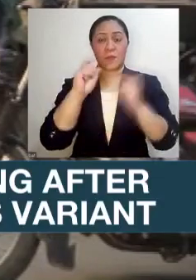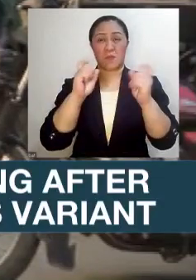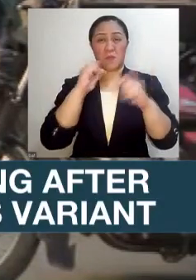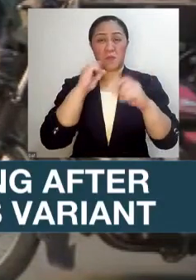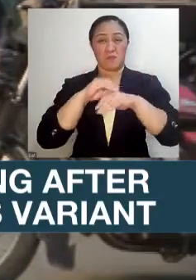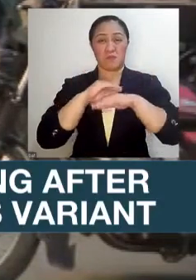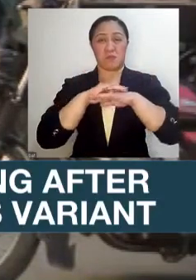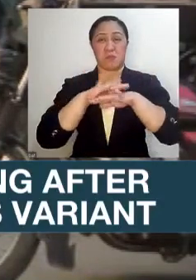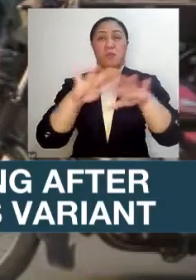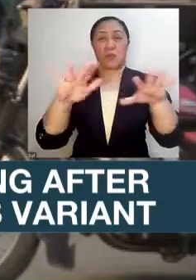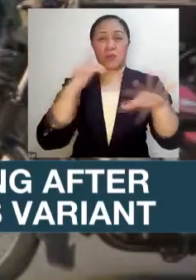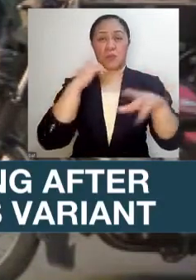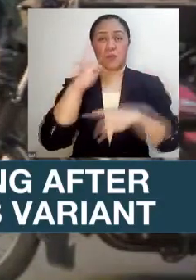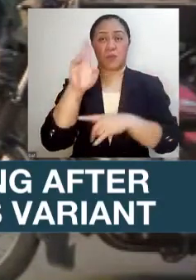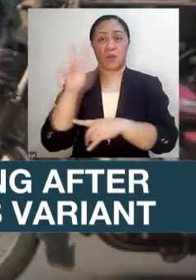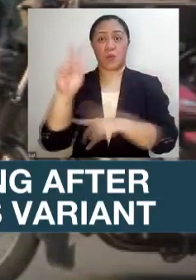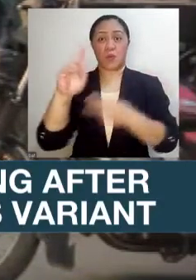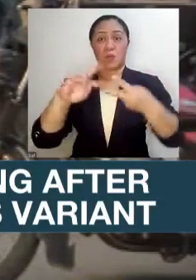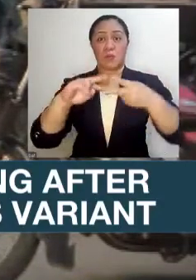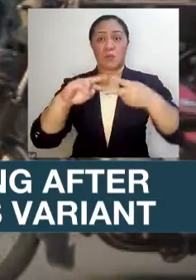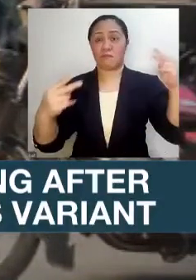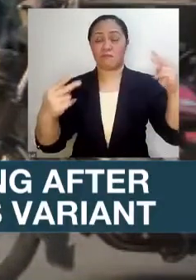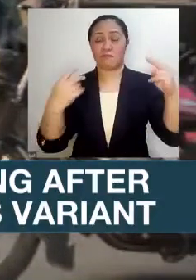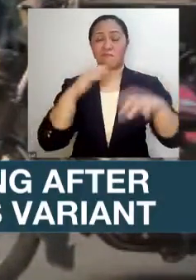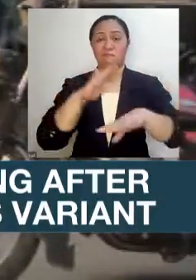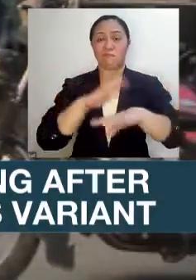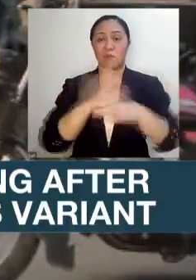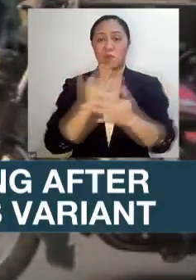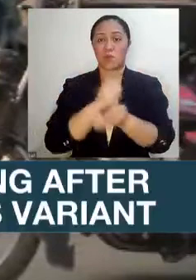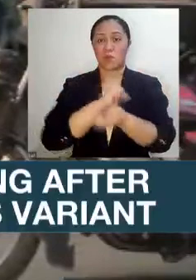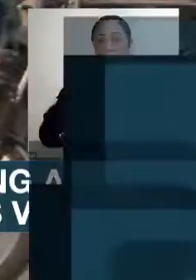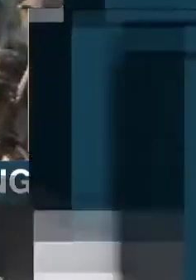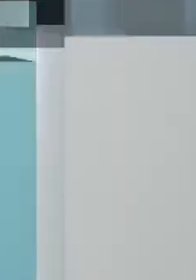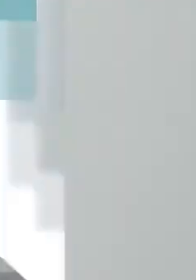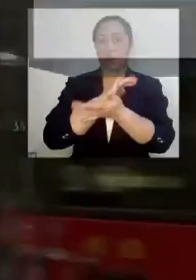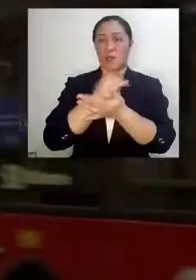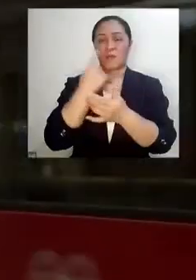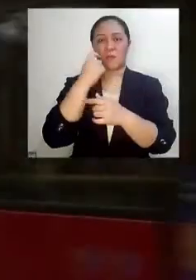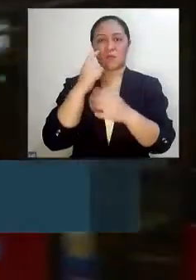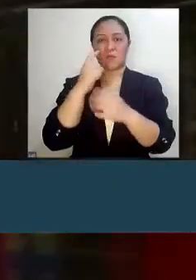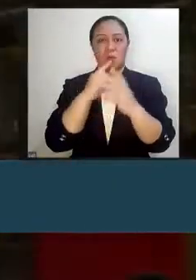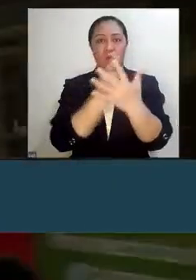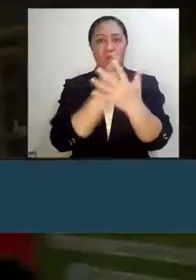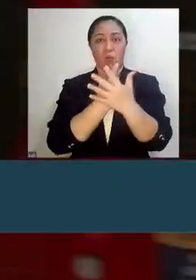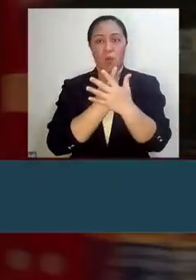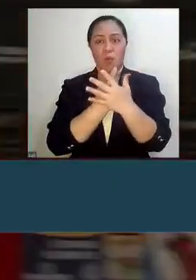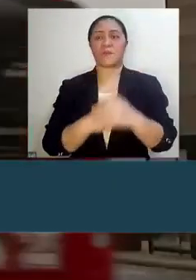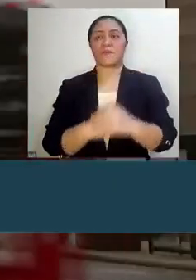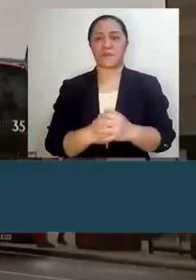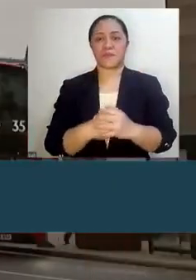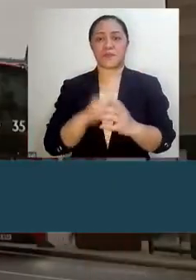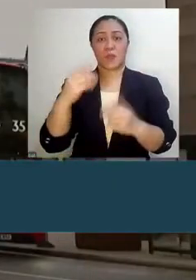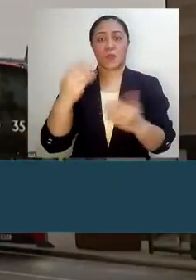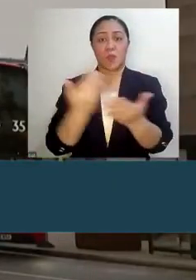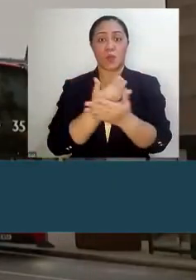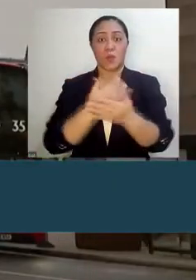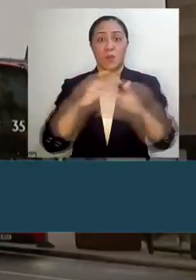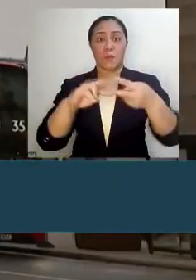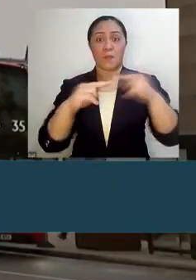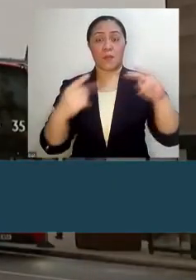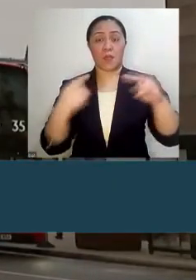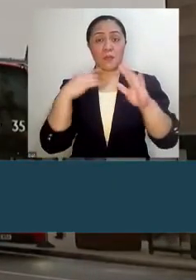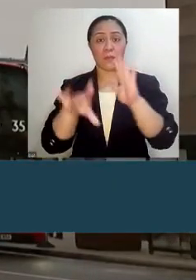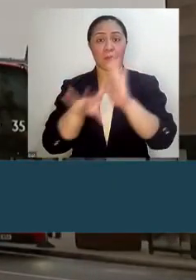COVID-19 variant after one case slipped past quarantine protocols. Two new coronavirus variants detected in Liverpool